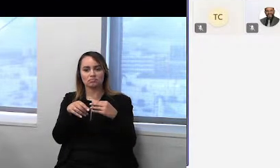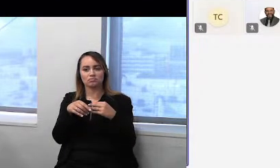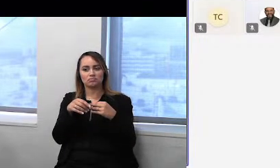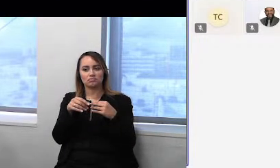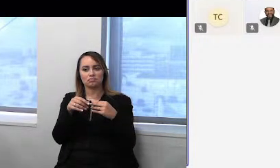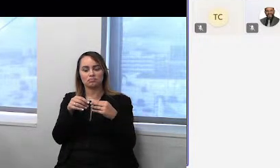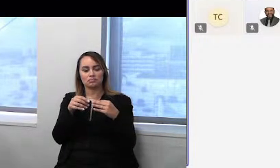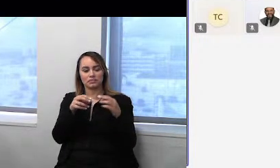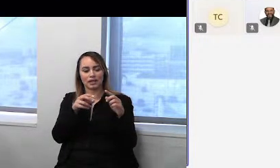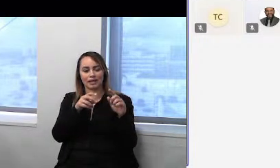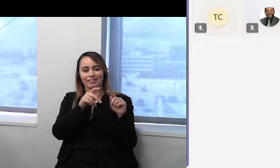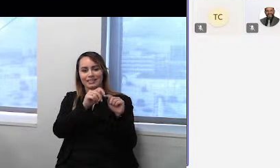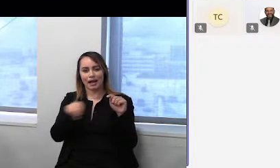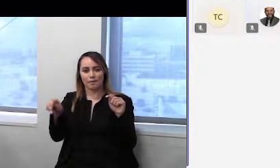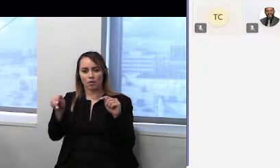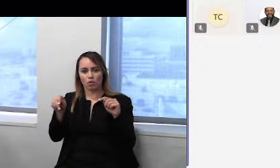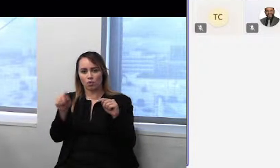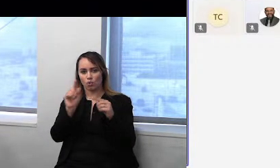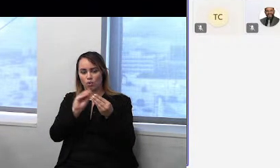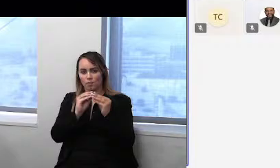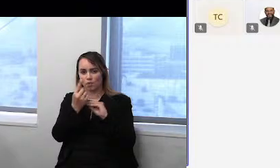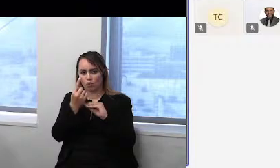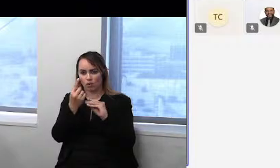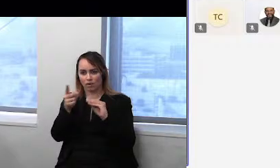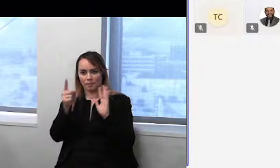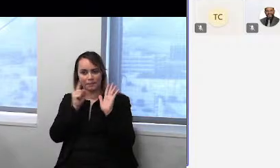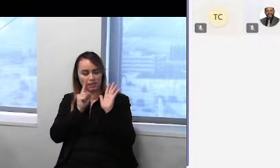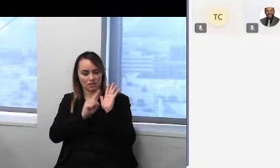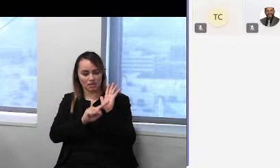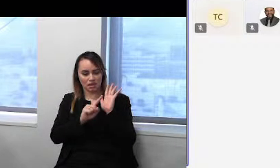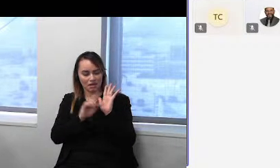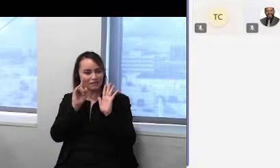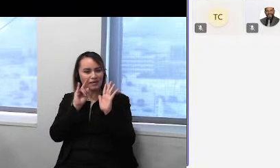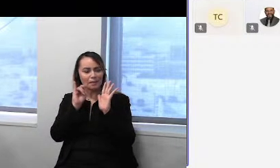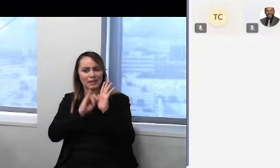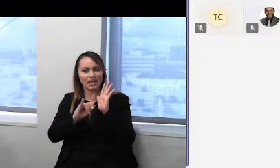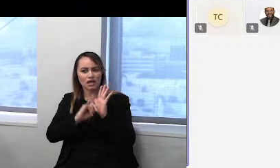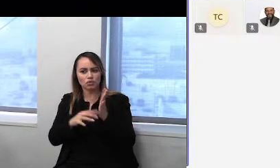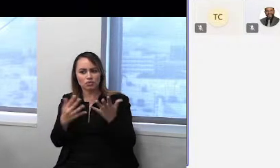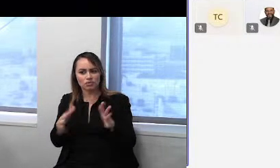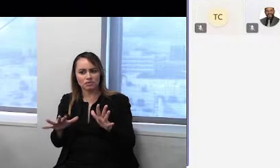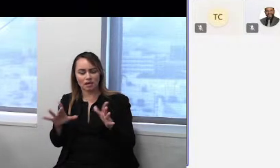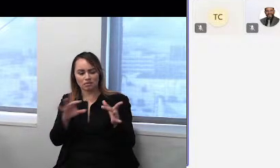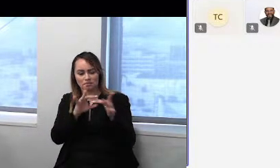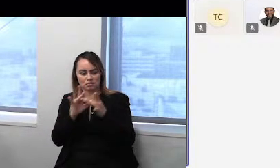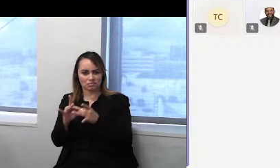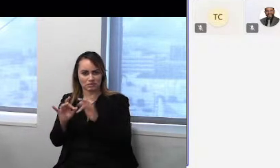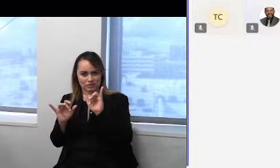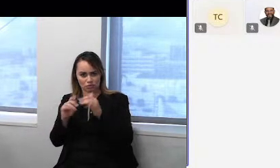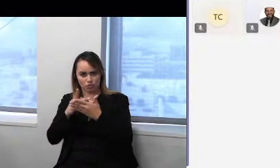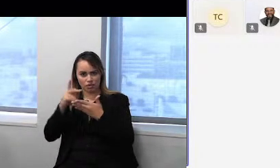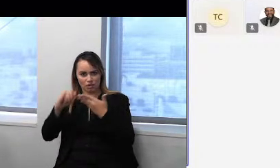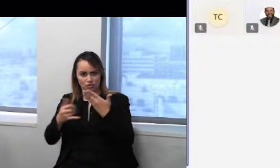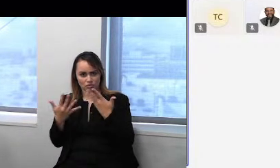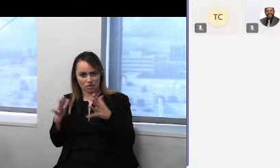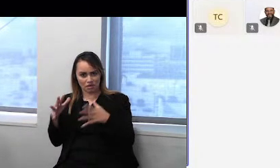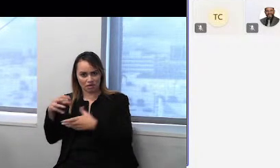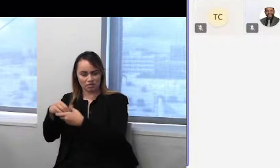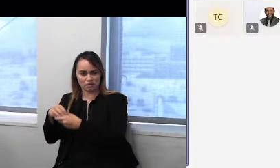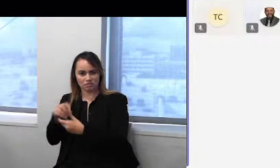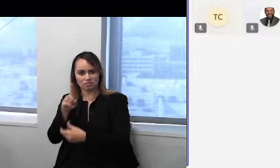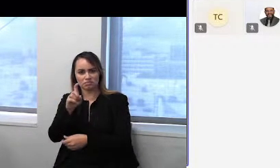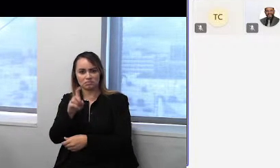The Trend Fund resources were studied for interconnection. You're saying that those projects were all included, all of the. They are accounted for,